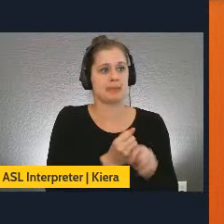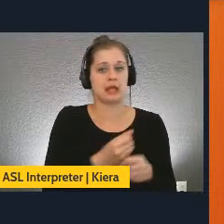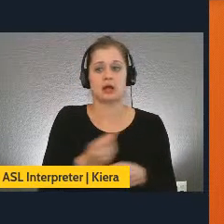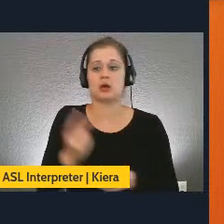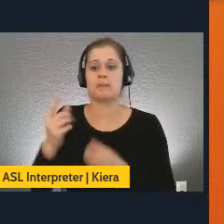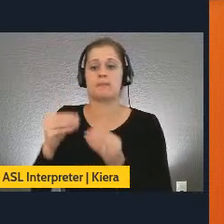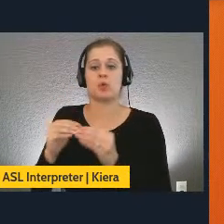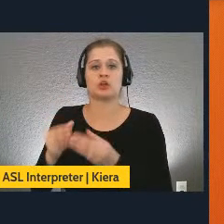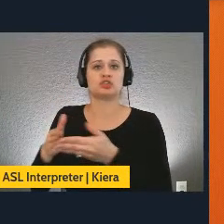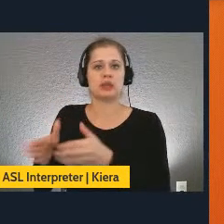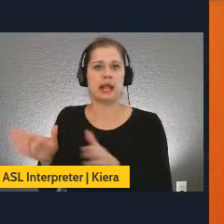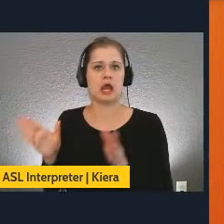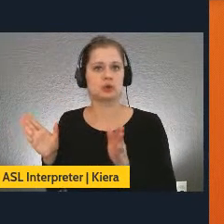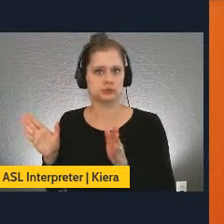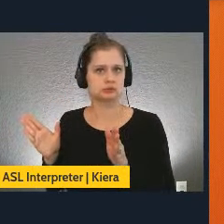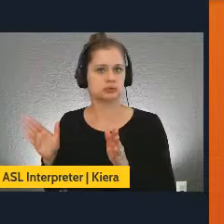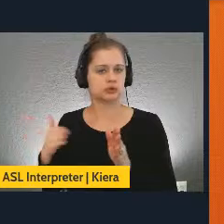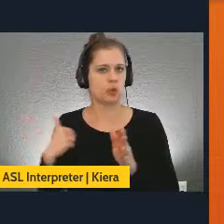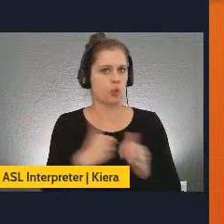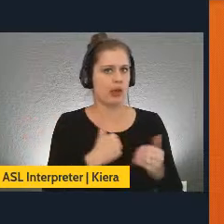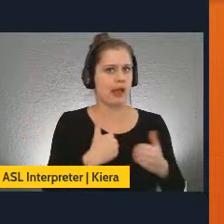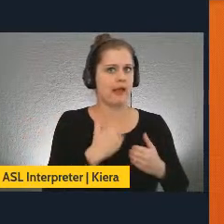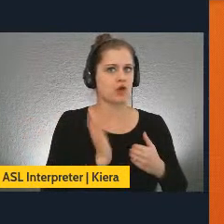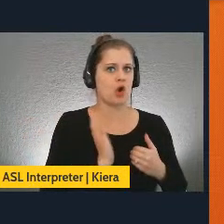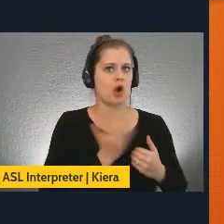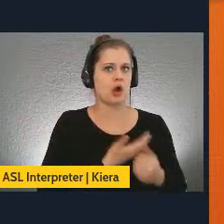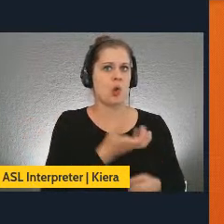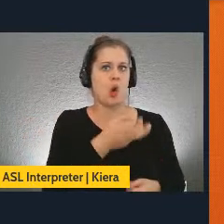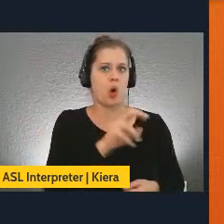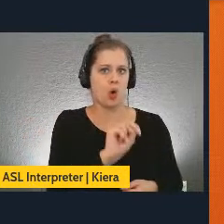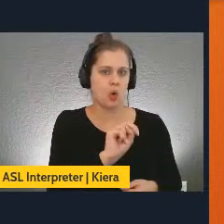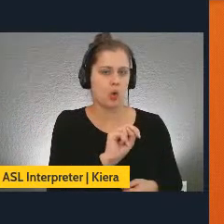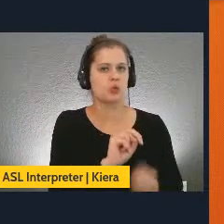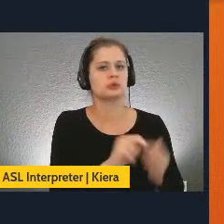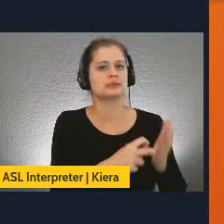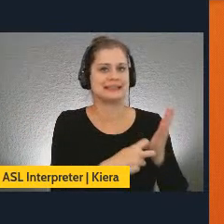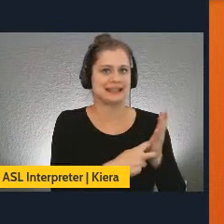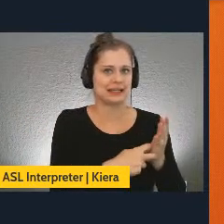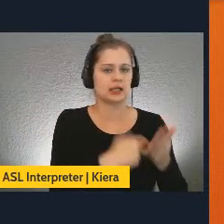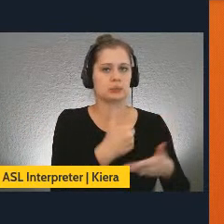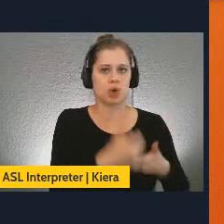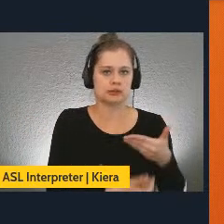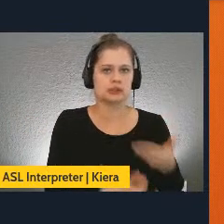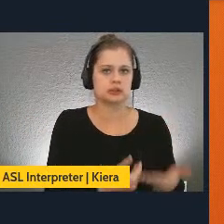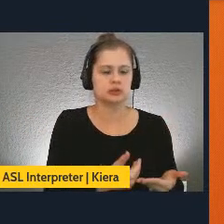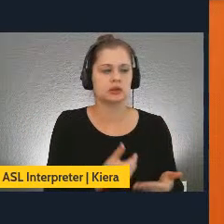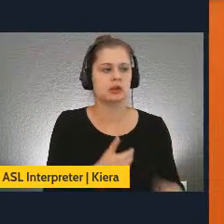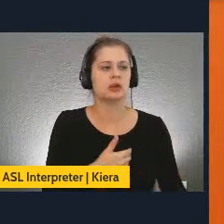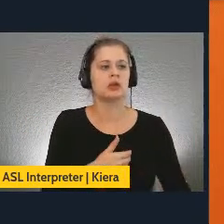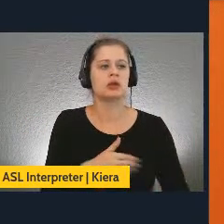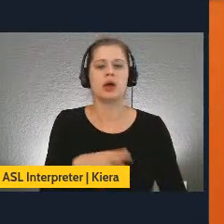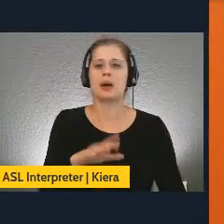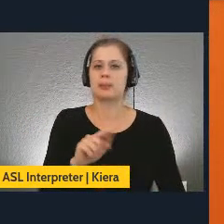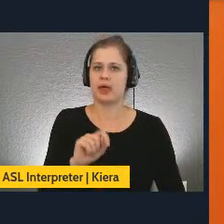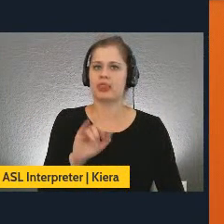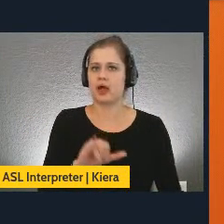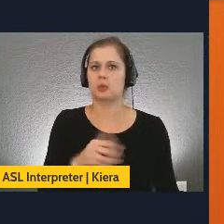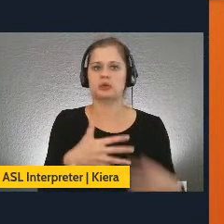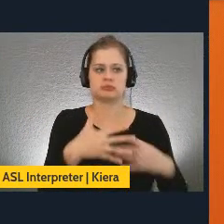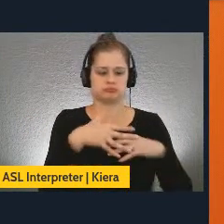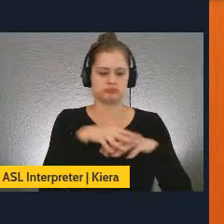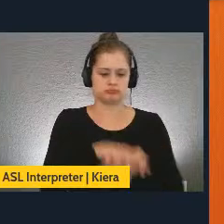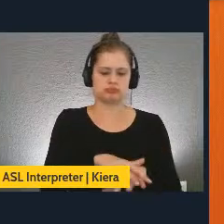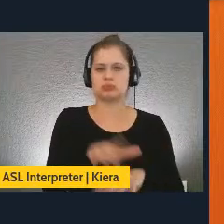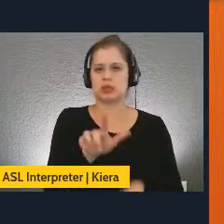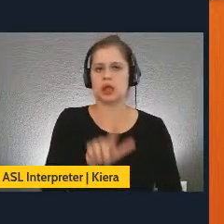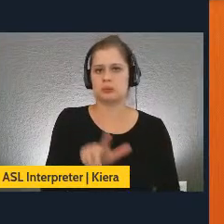specify your own severities and our own mechanisms for ticketing. But yeah, it was ingrained into the library, so you had to really